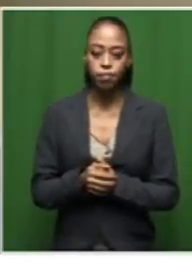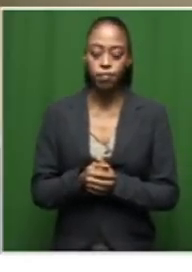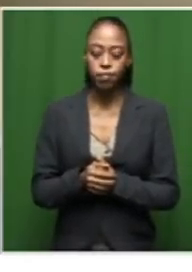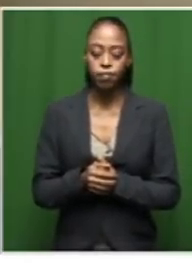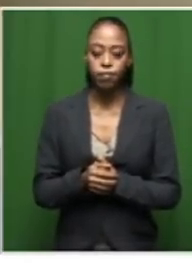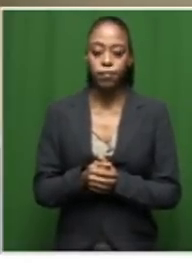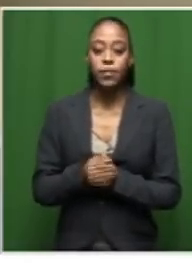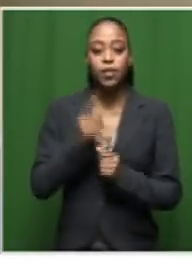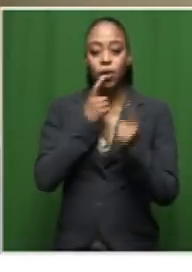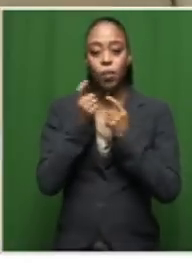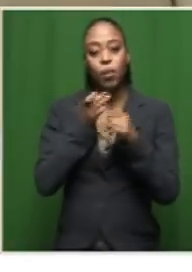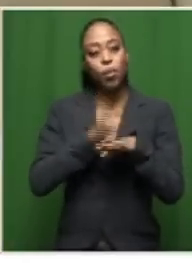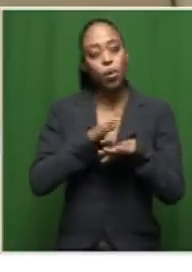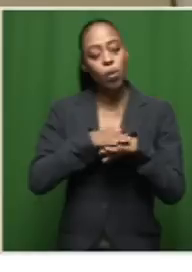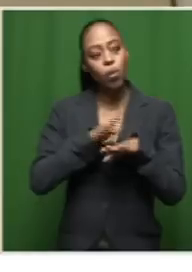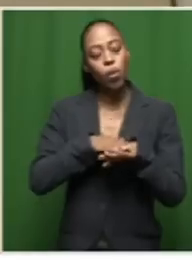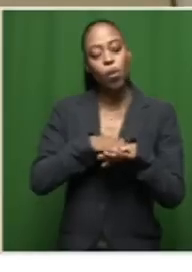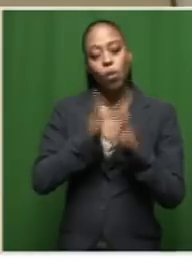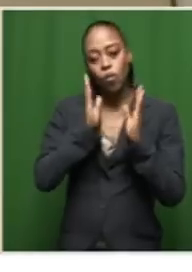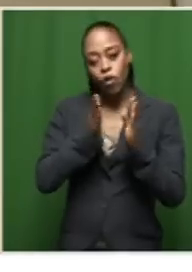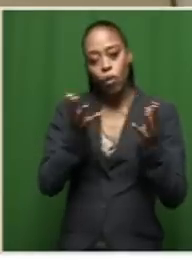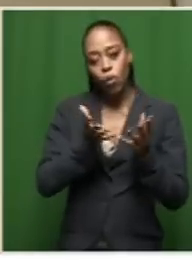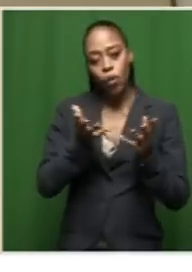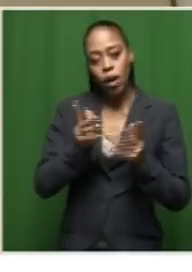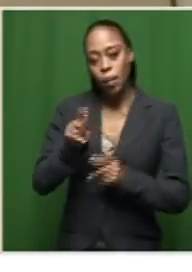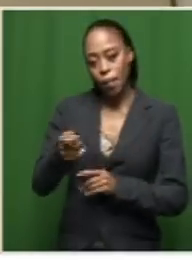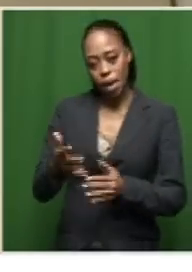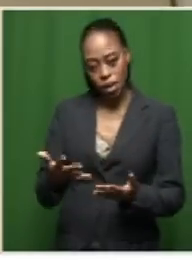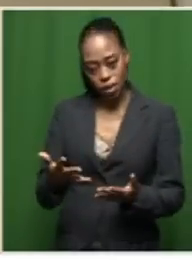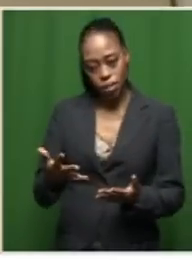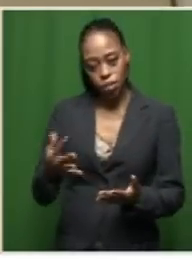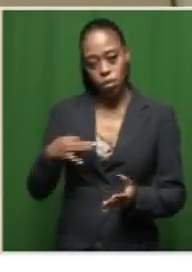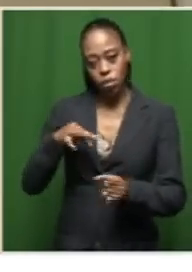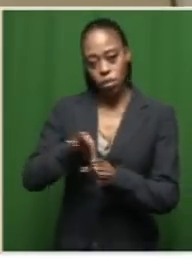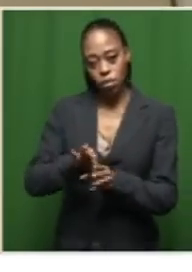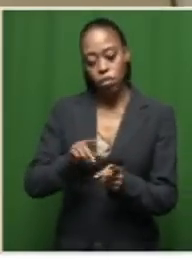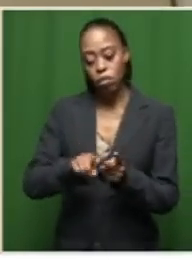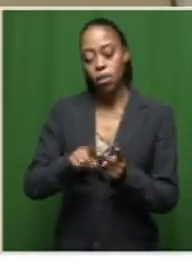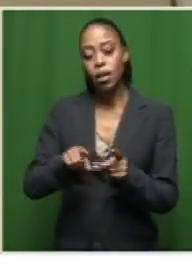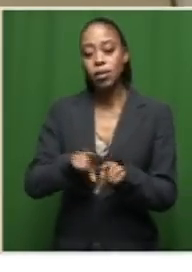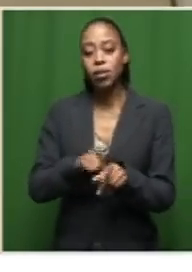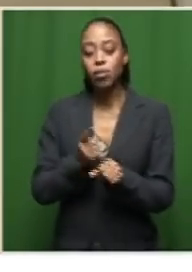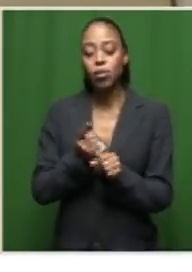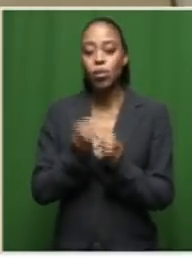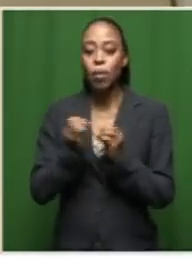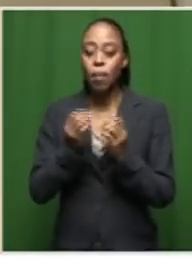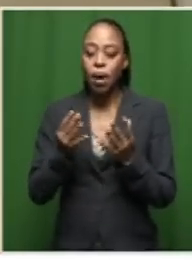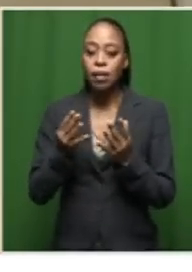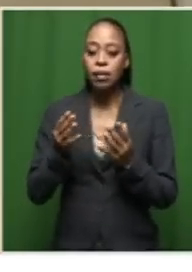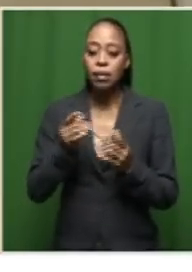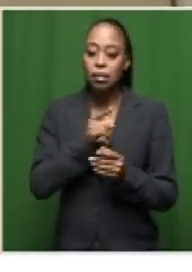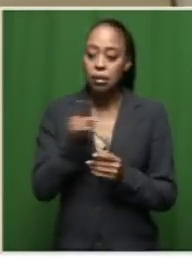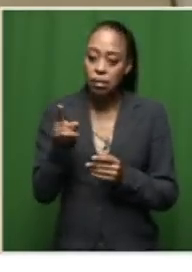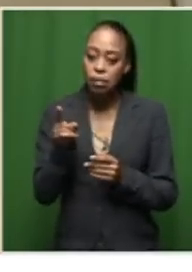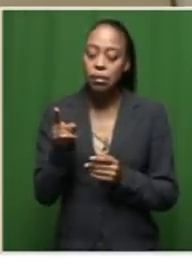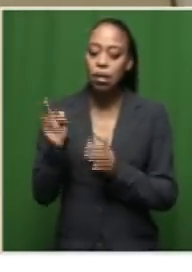the complaints have to deal with non-payment of contributions. There are quite a lot of employers that do